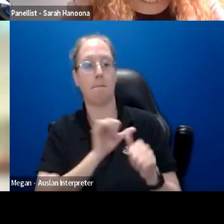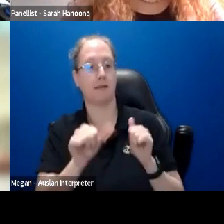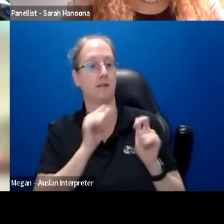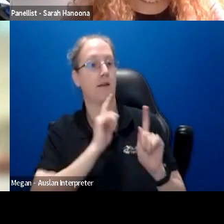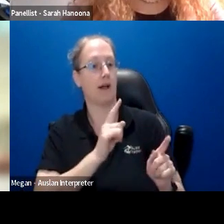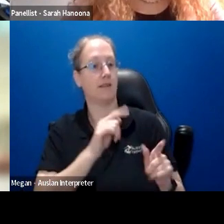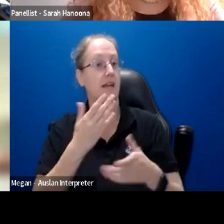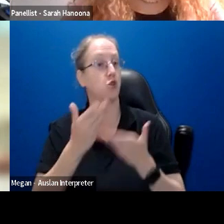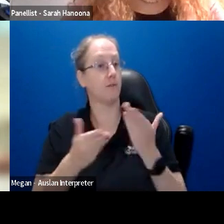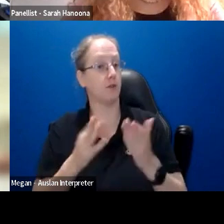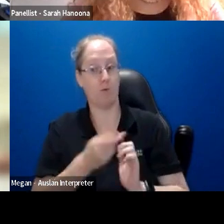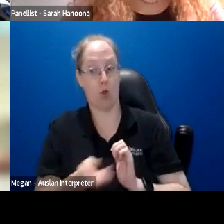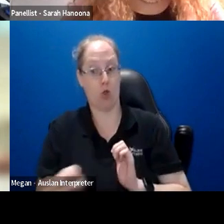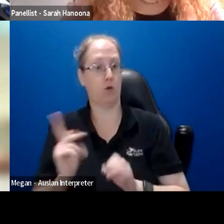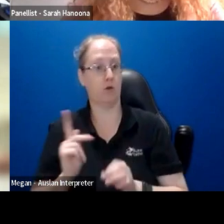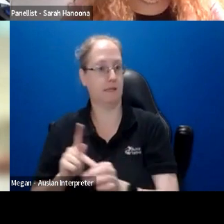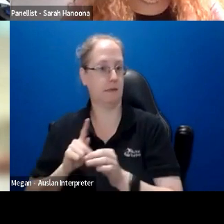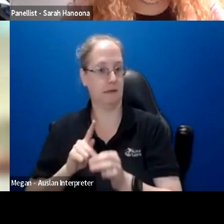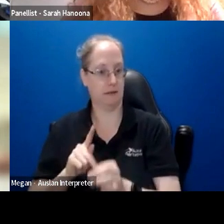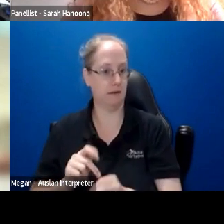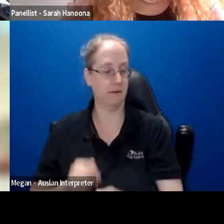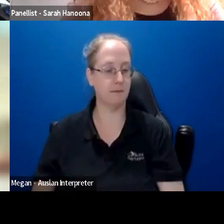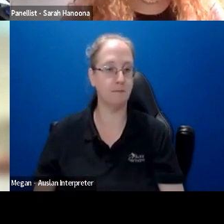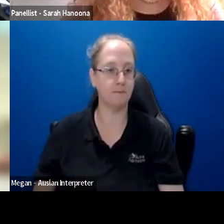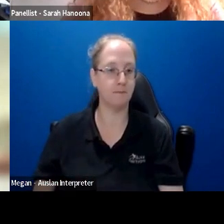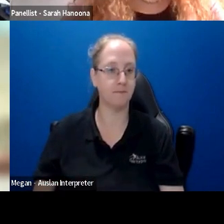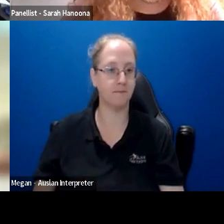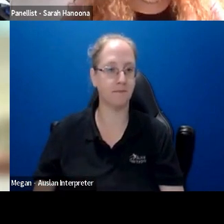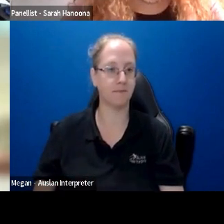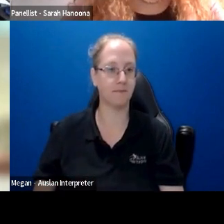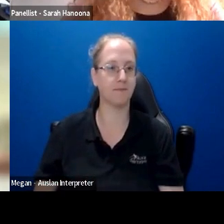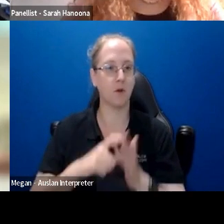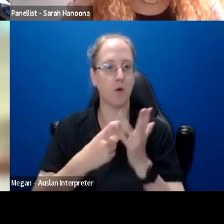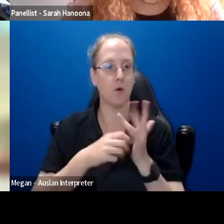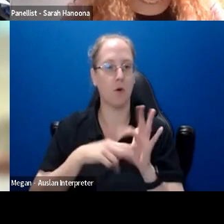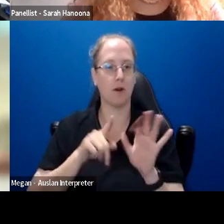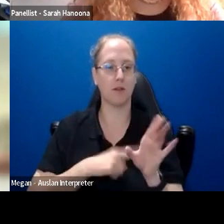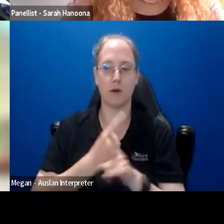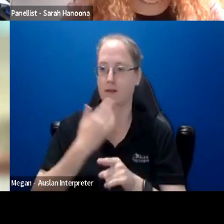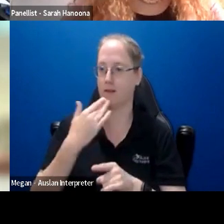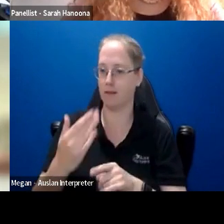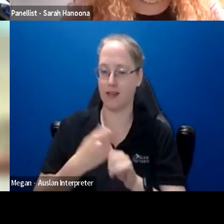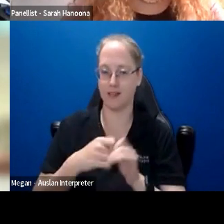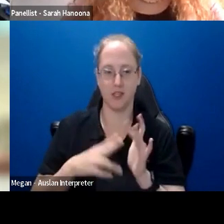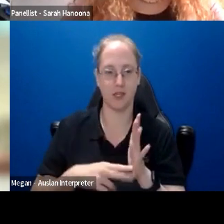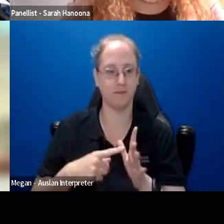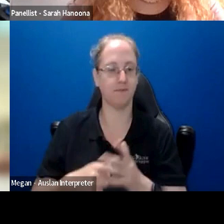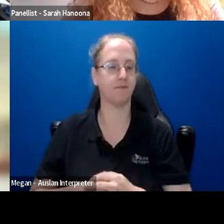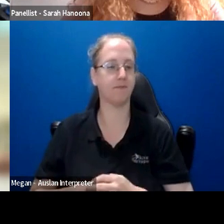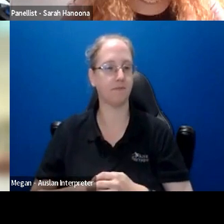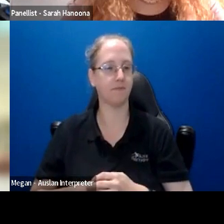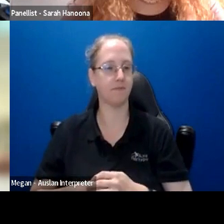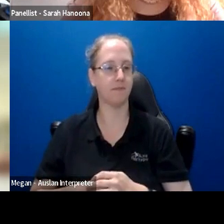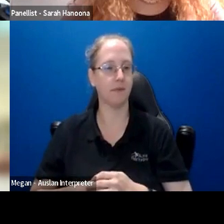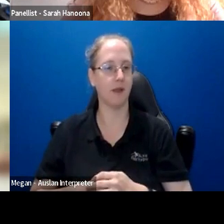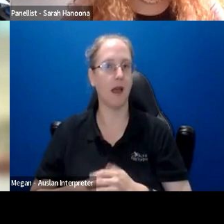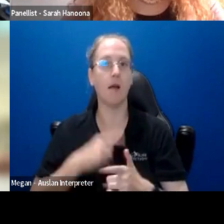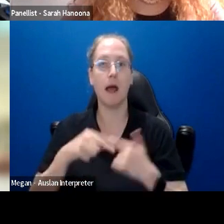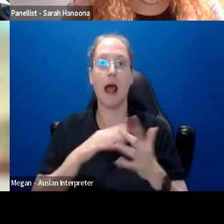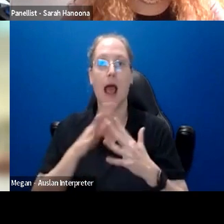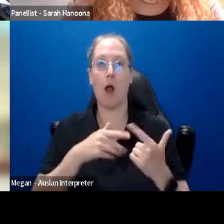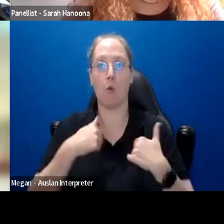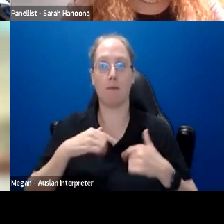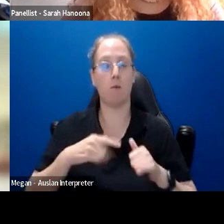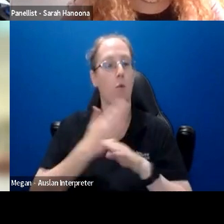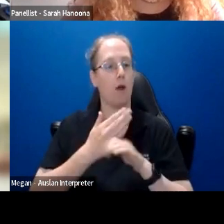for the participants. Great, thanks, Gina. And very much around, you know, how we've been working together to really